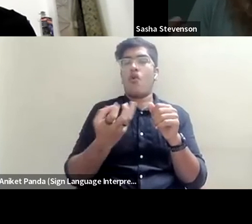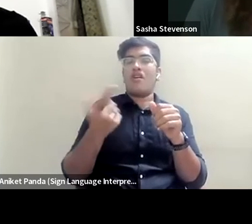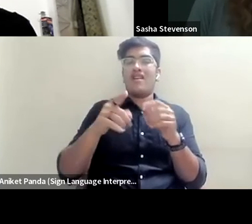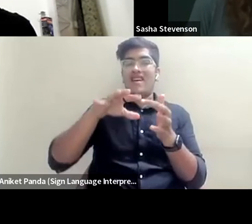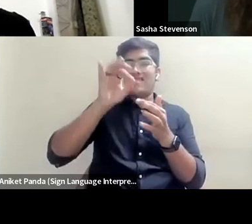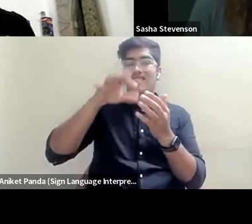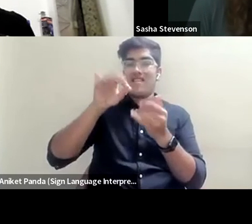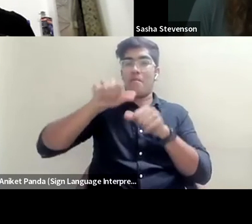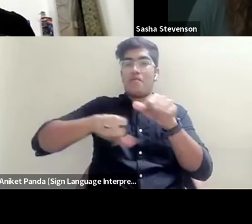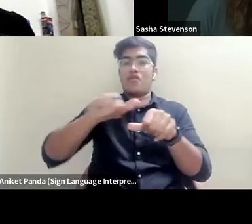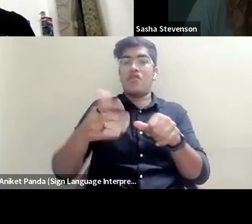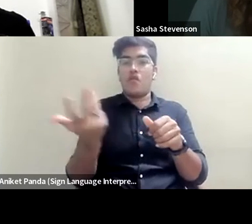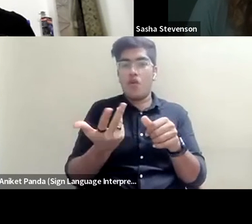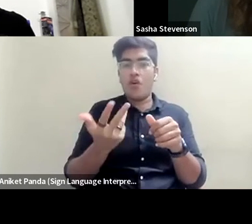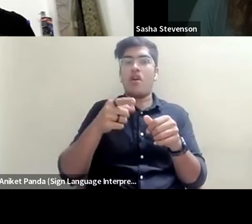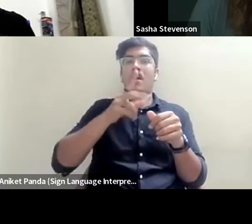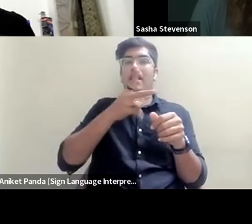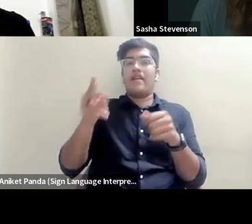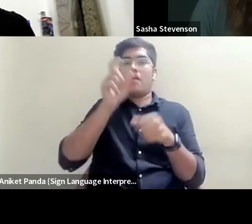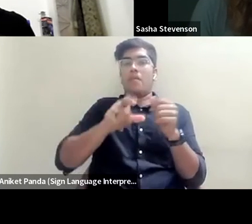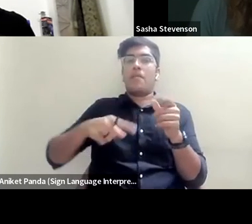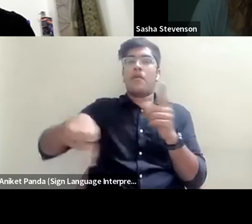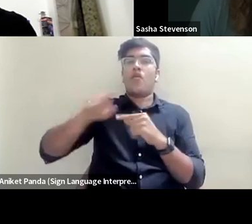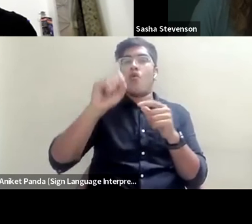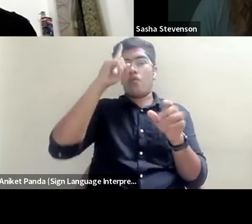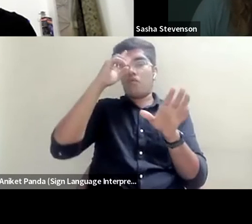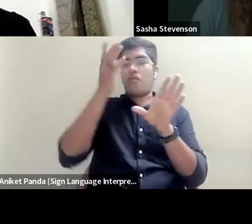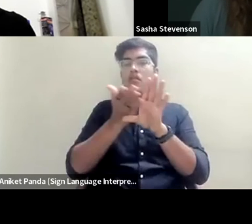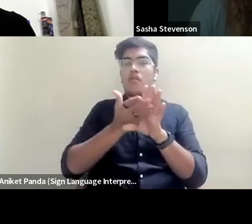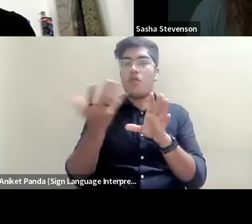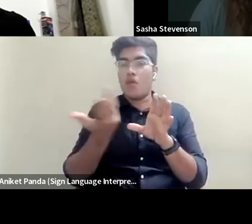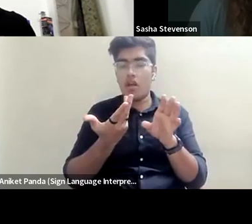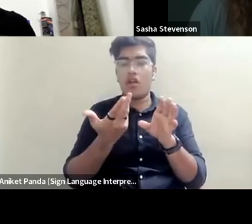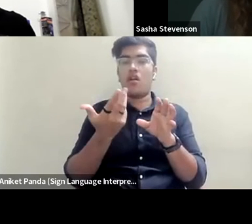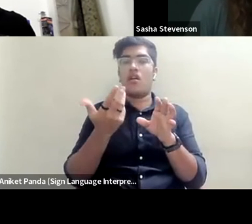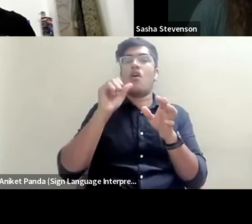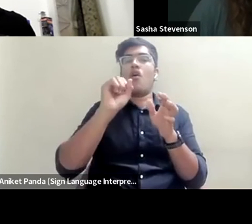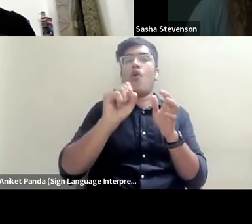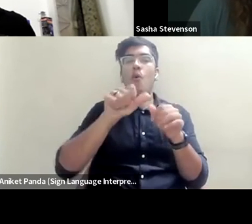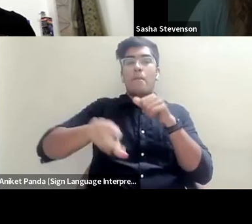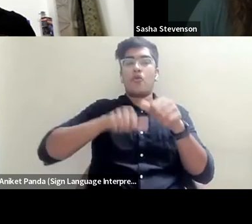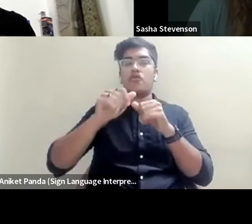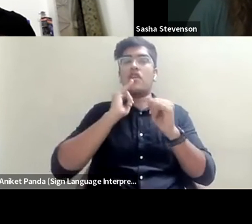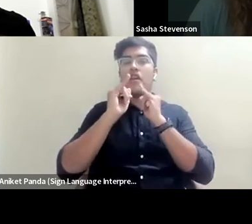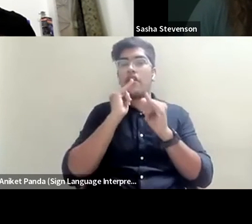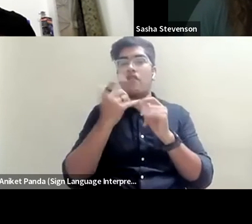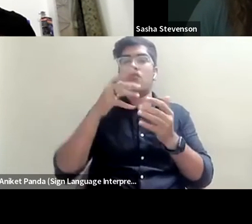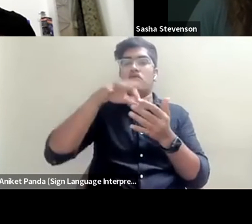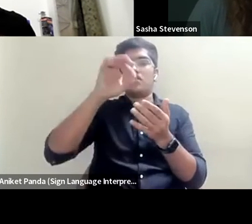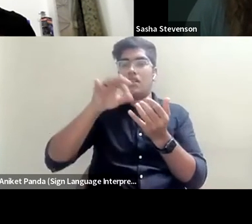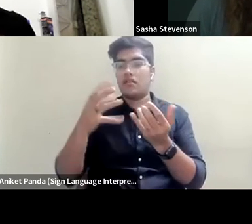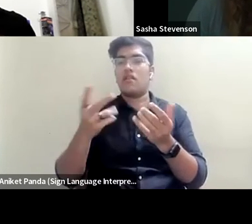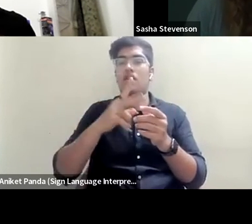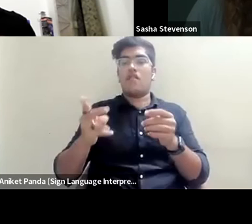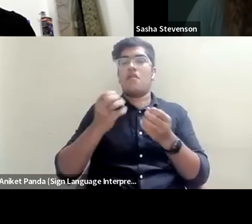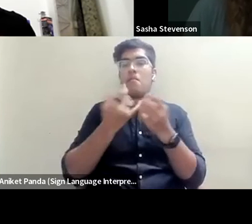and what different judges stand for, and the process of their interview and selection. So that might be something else for you